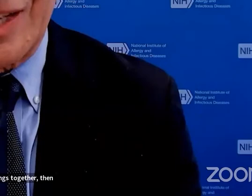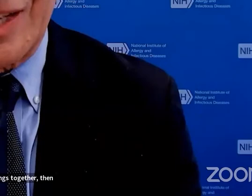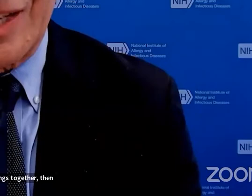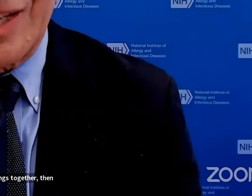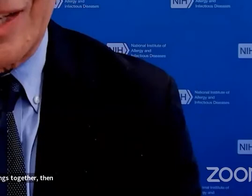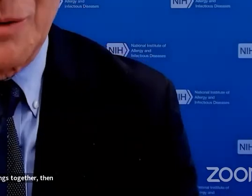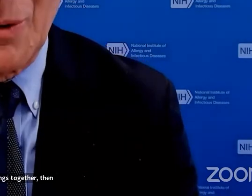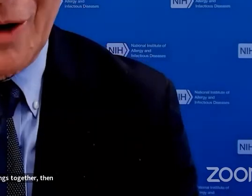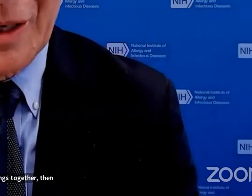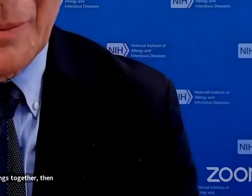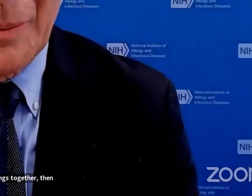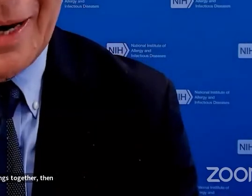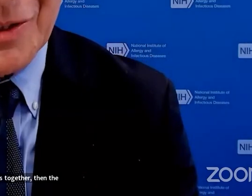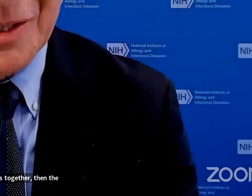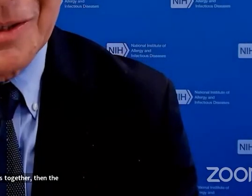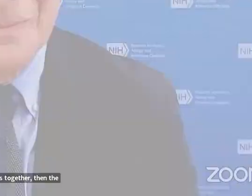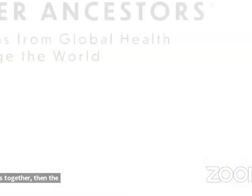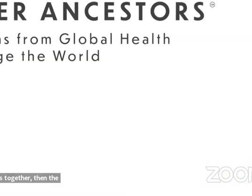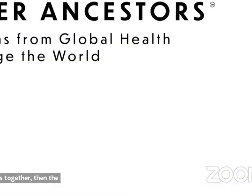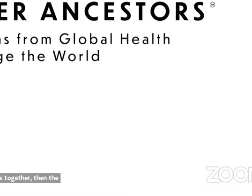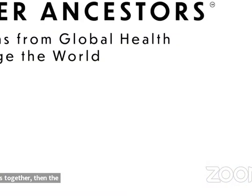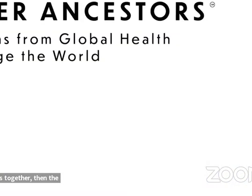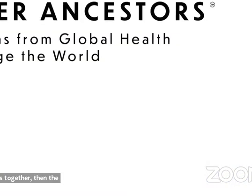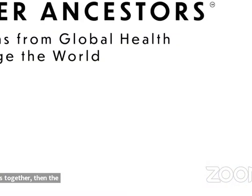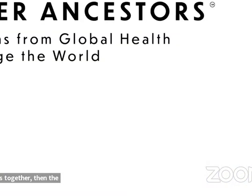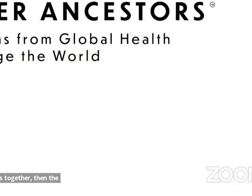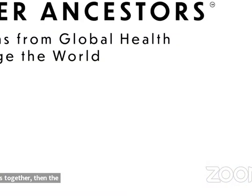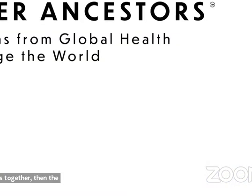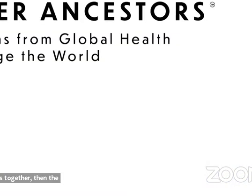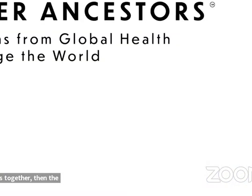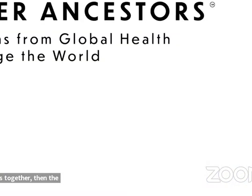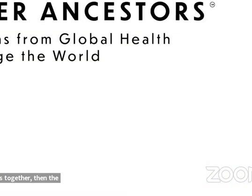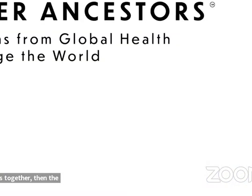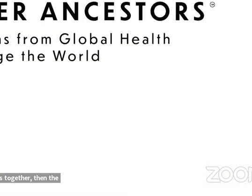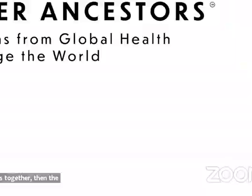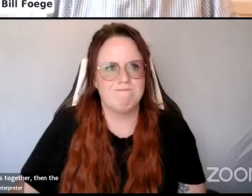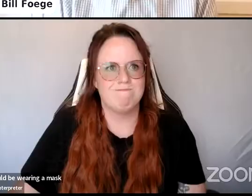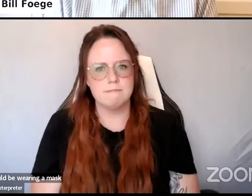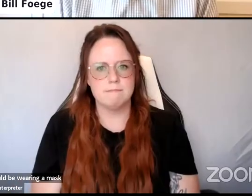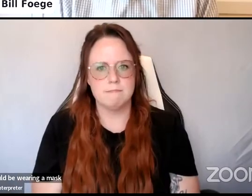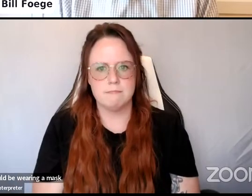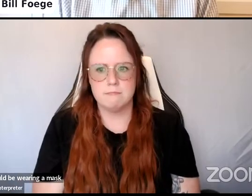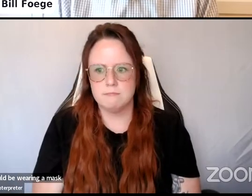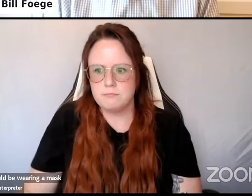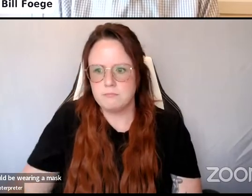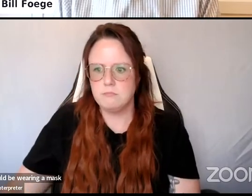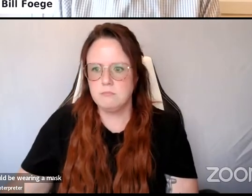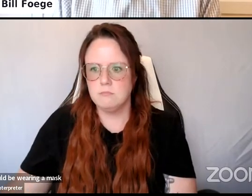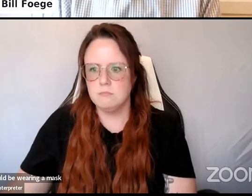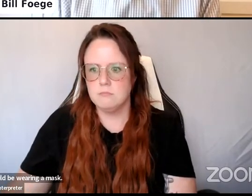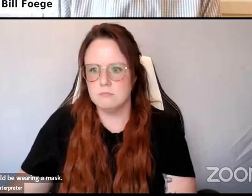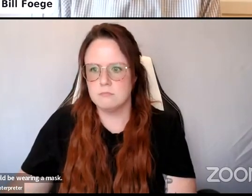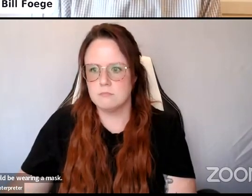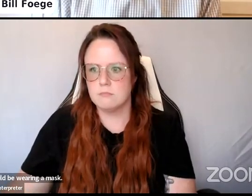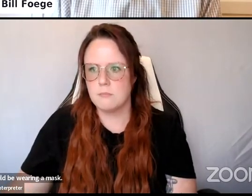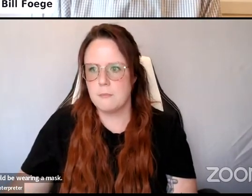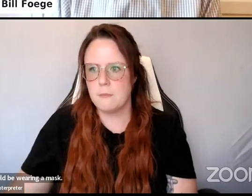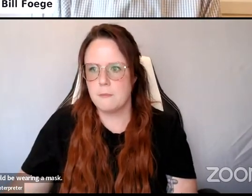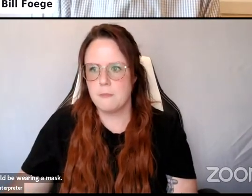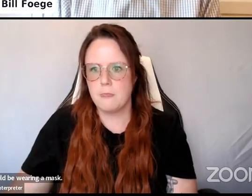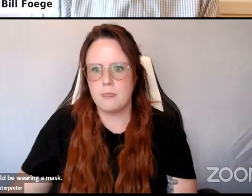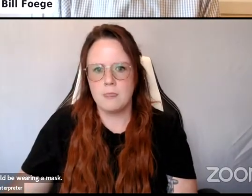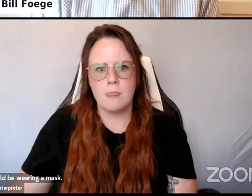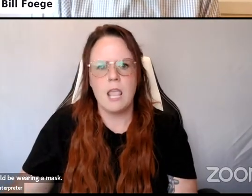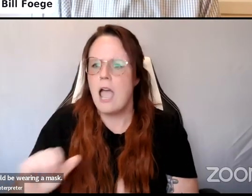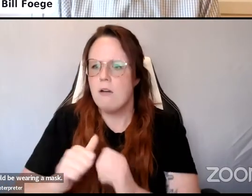tells us everybody should be wearing a mask Bill how did this play out in the smallpox